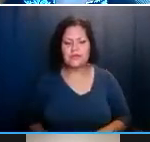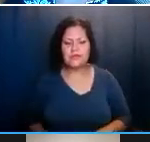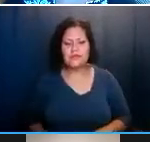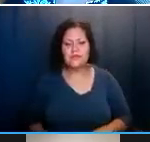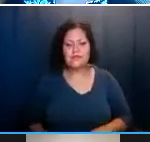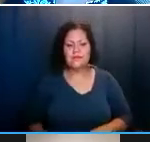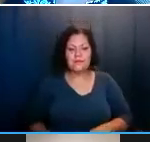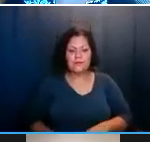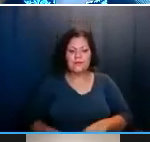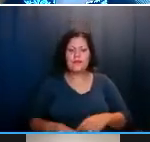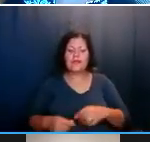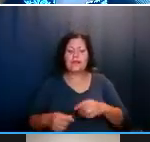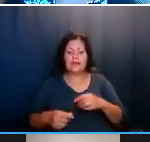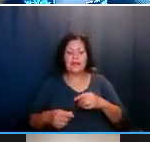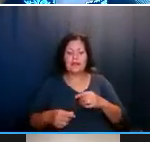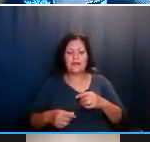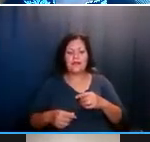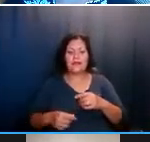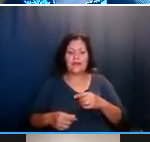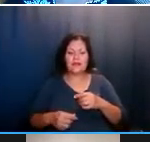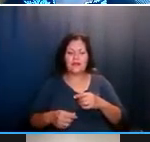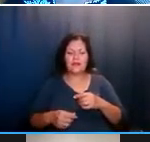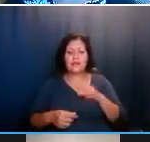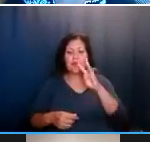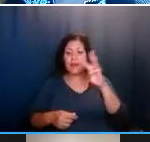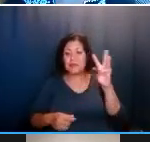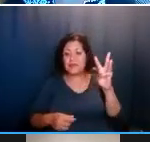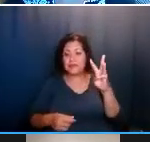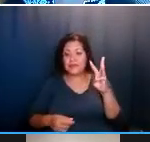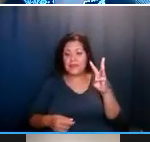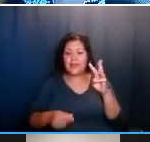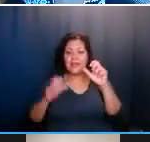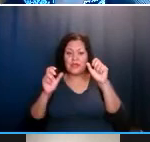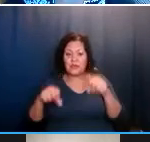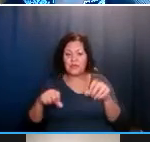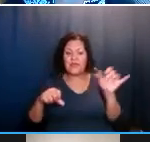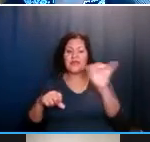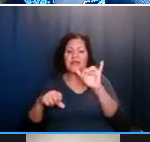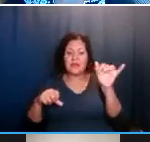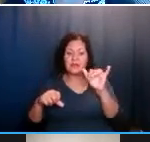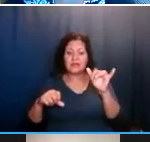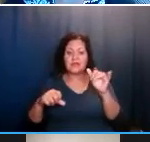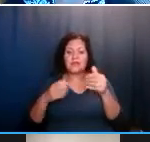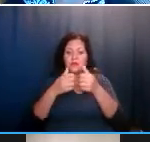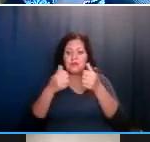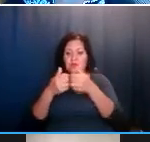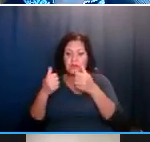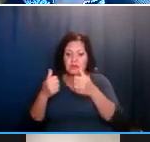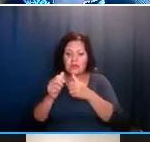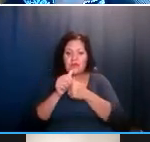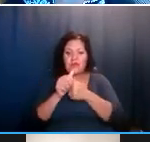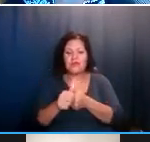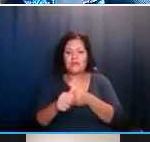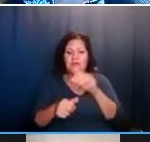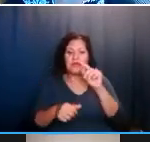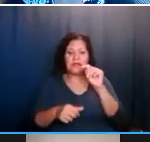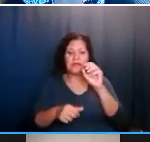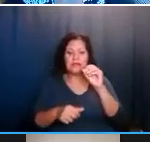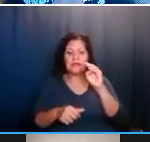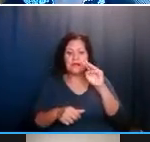website browser, you can also sort by topic by clicking. This is going to start playing